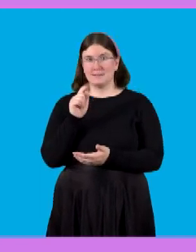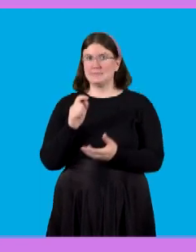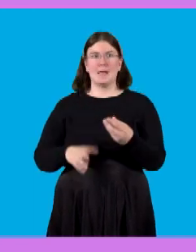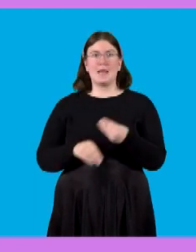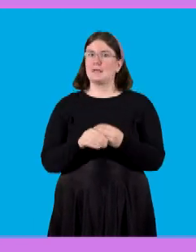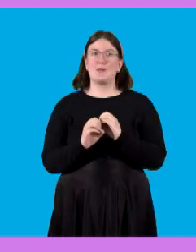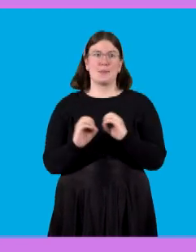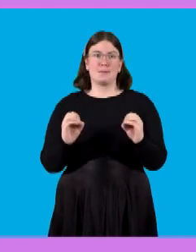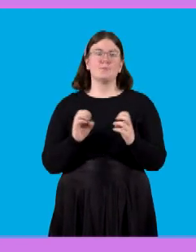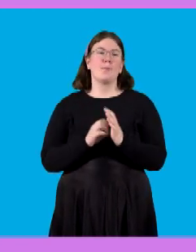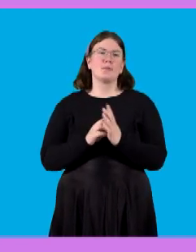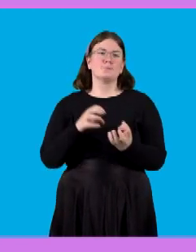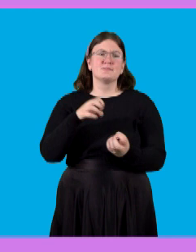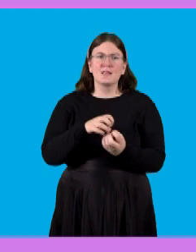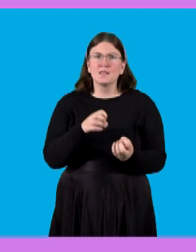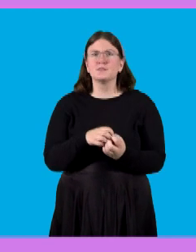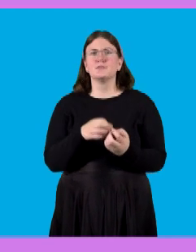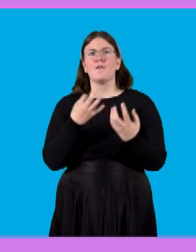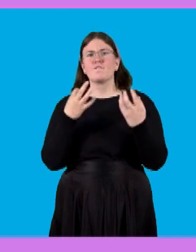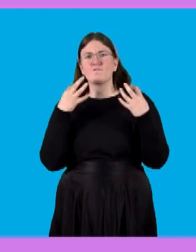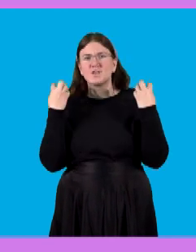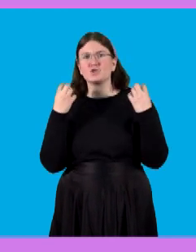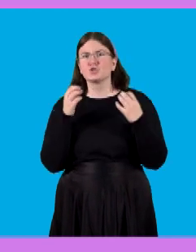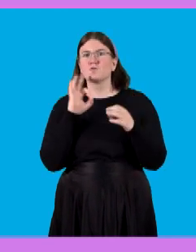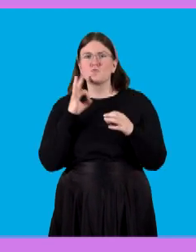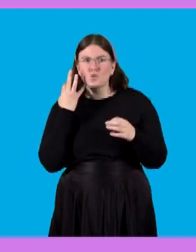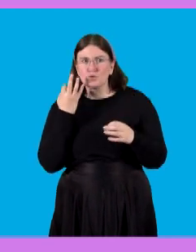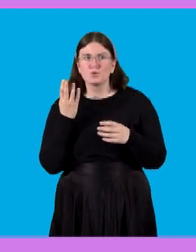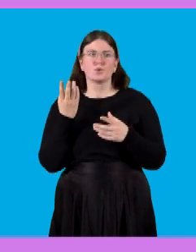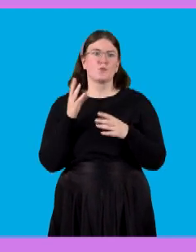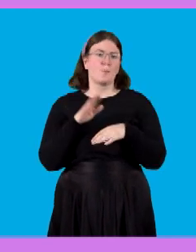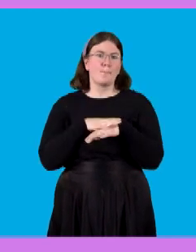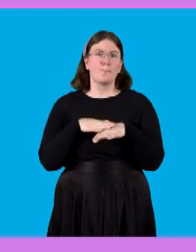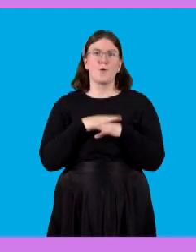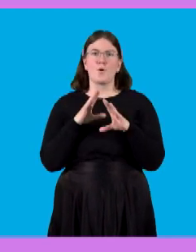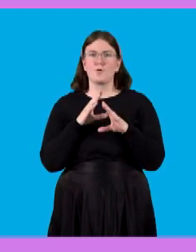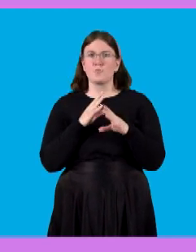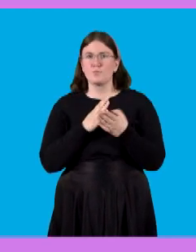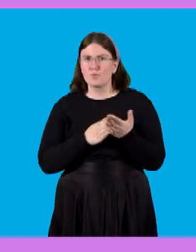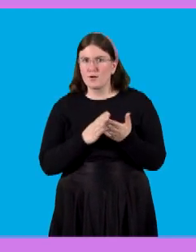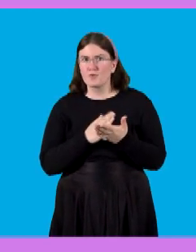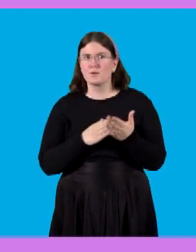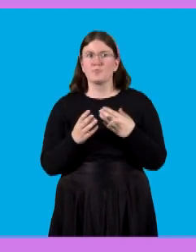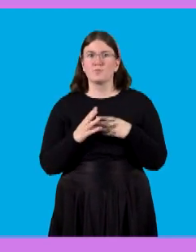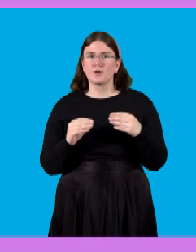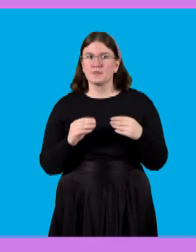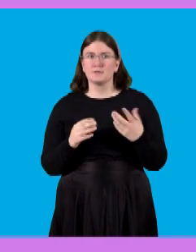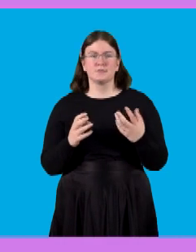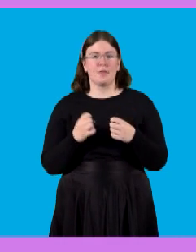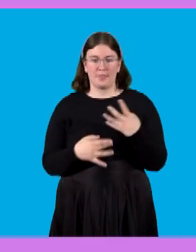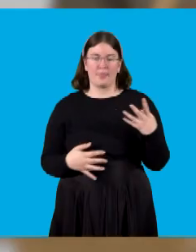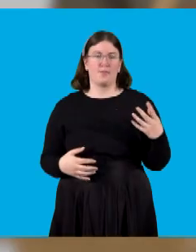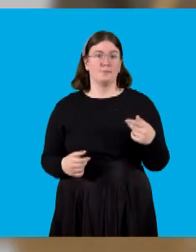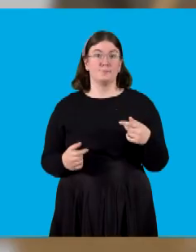For example, eggs, fresh fruit, brown bread, etc. On the other hand, we'll look at exchange rate, and